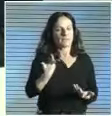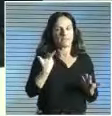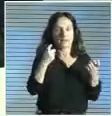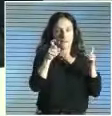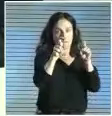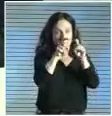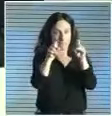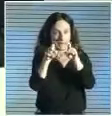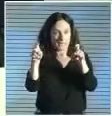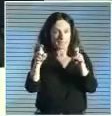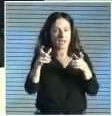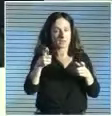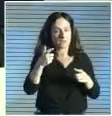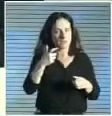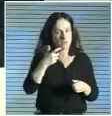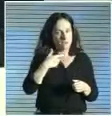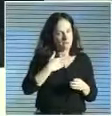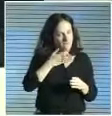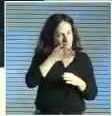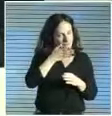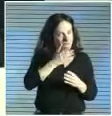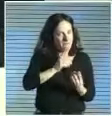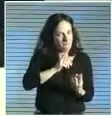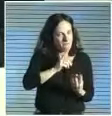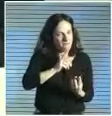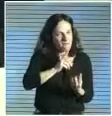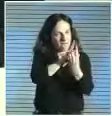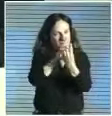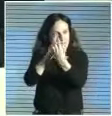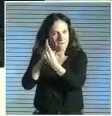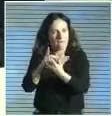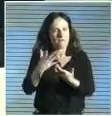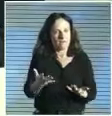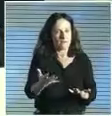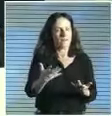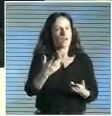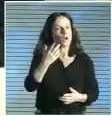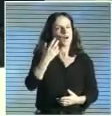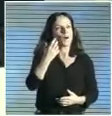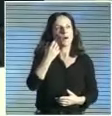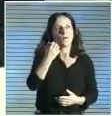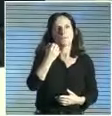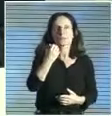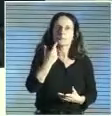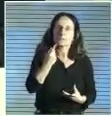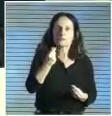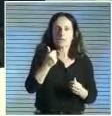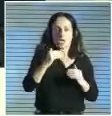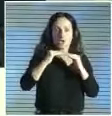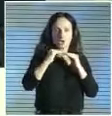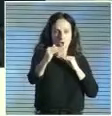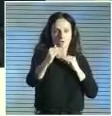the sustainability. This is the part they understand better, how they live with their neighbor, how they live